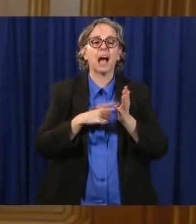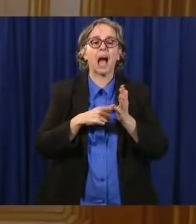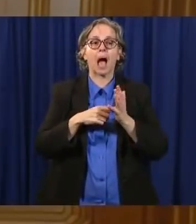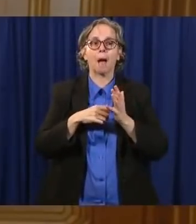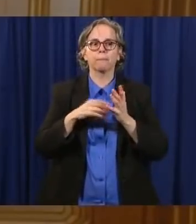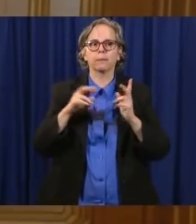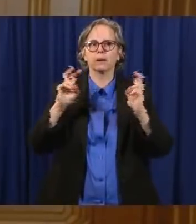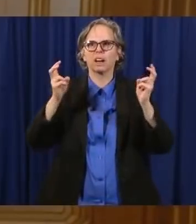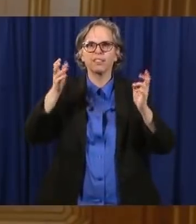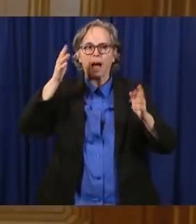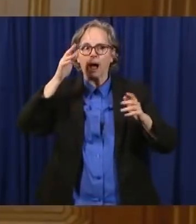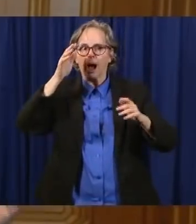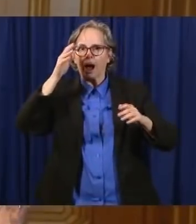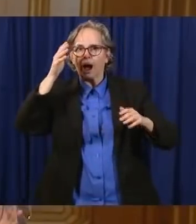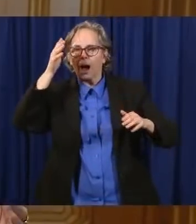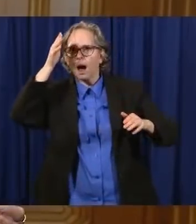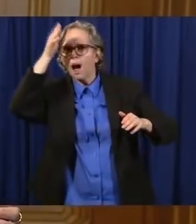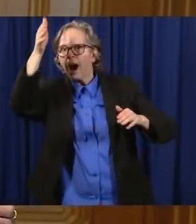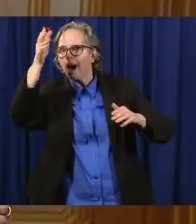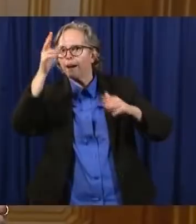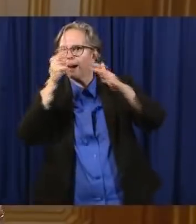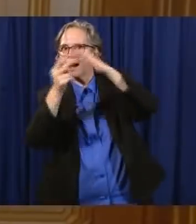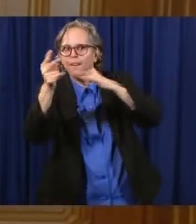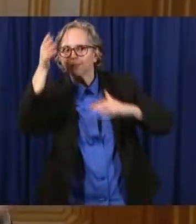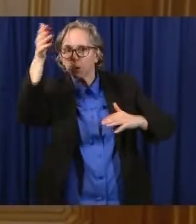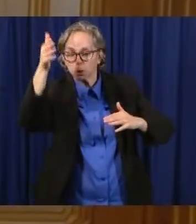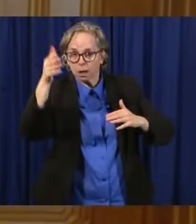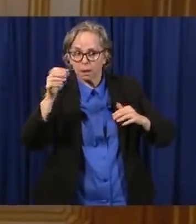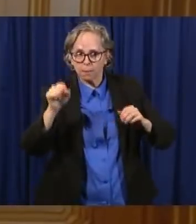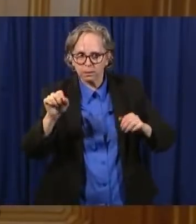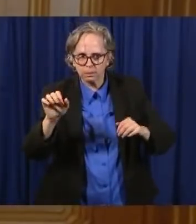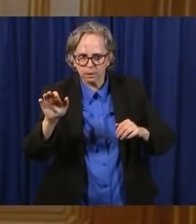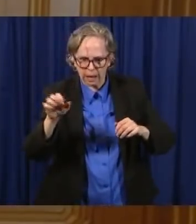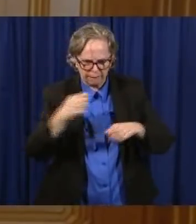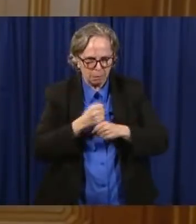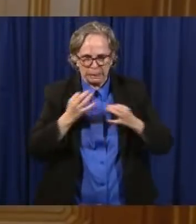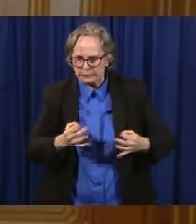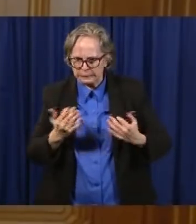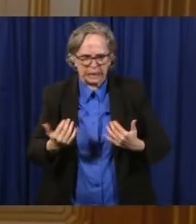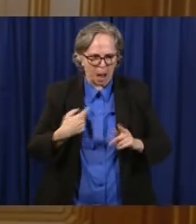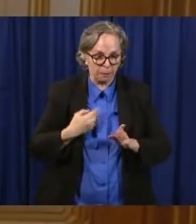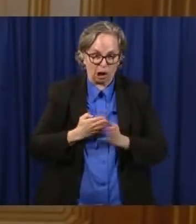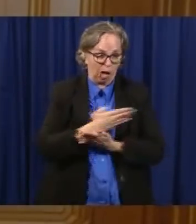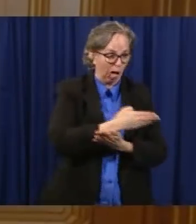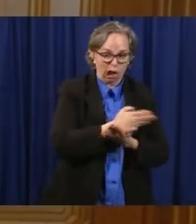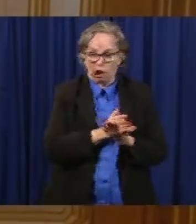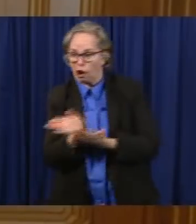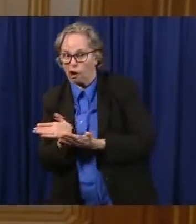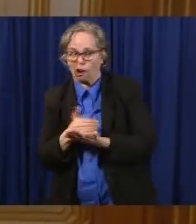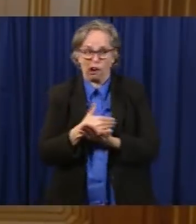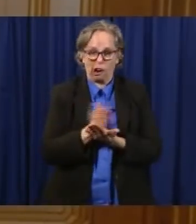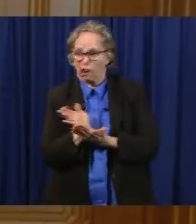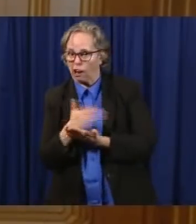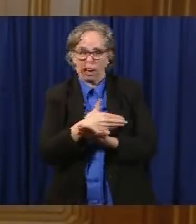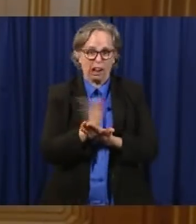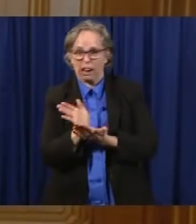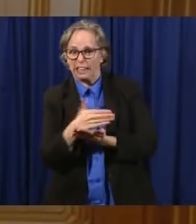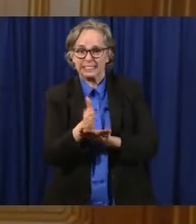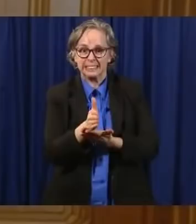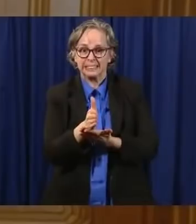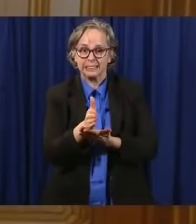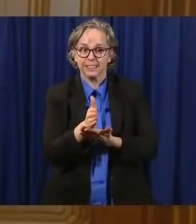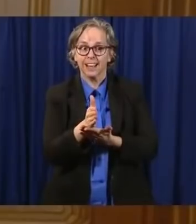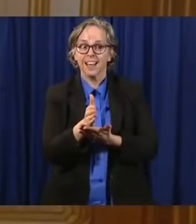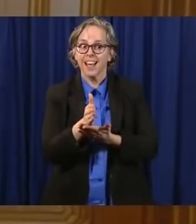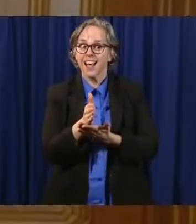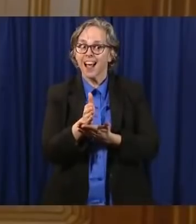If you go down one track, you go here, and things happen. You make a separate decision here, and you go